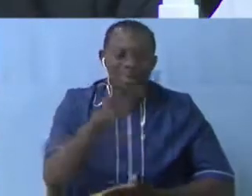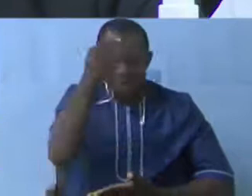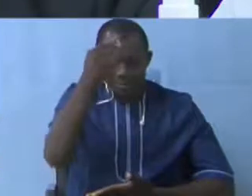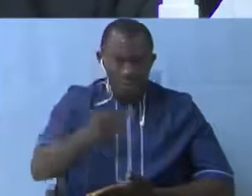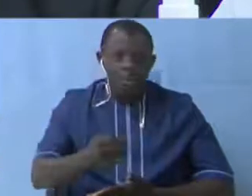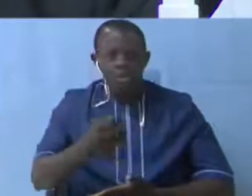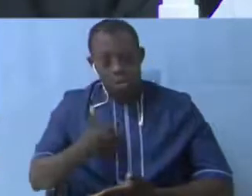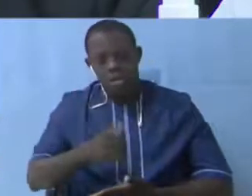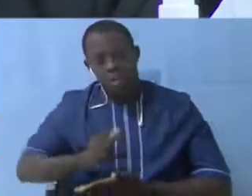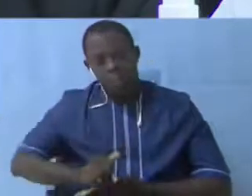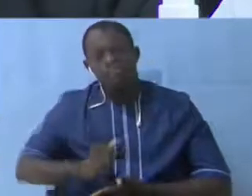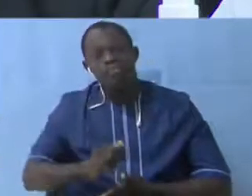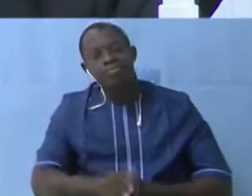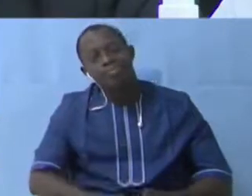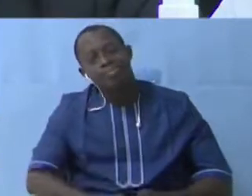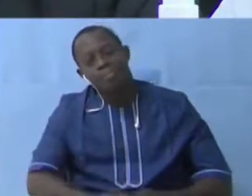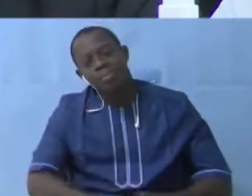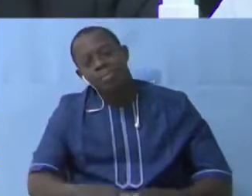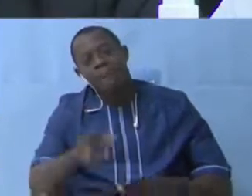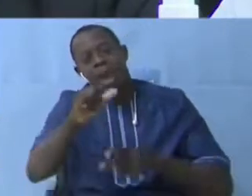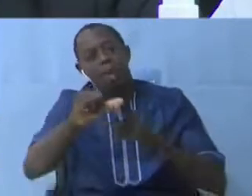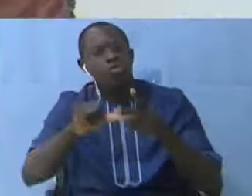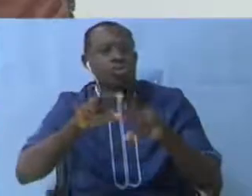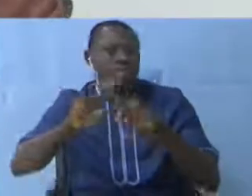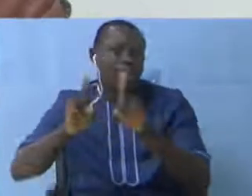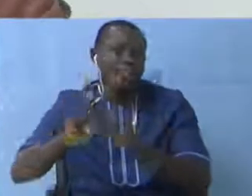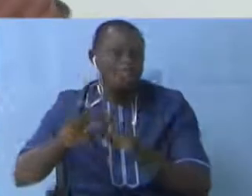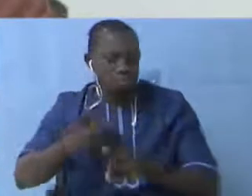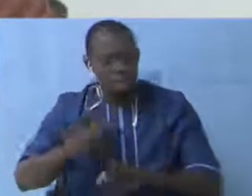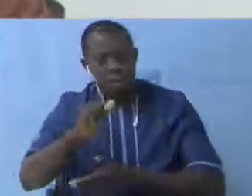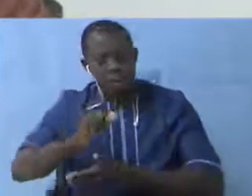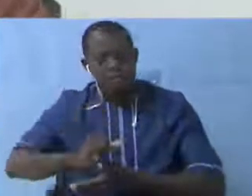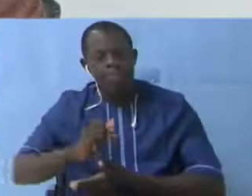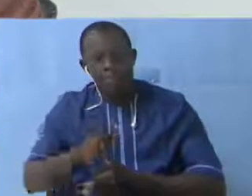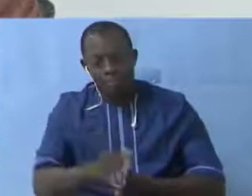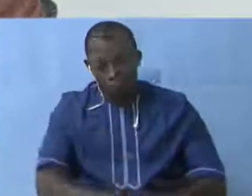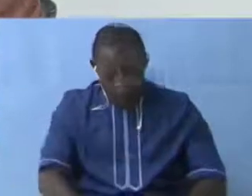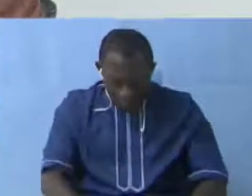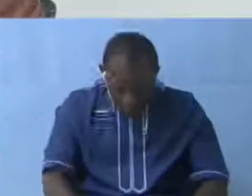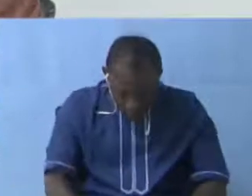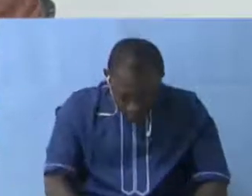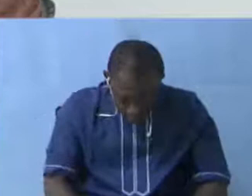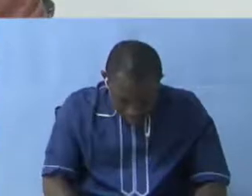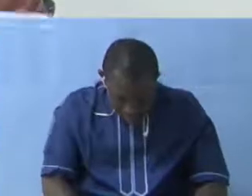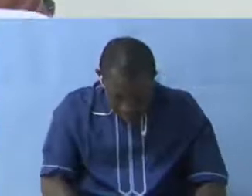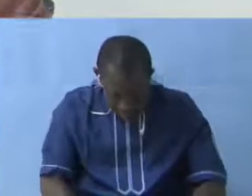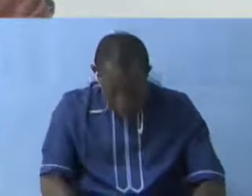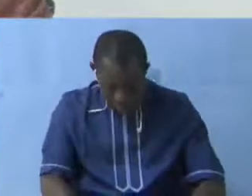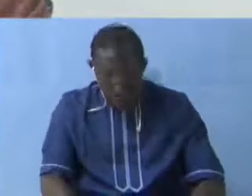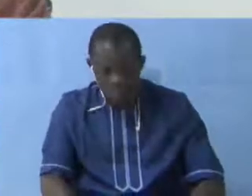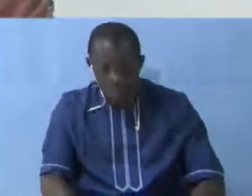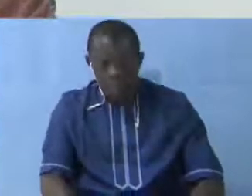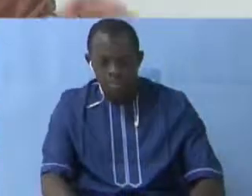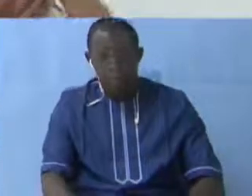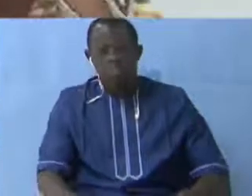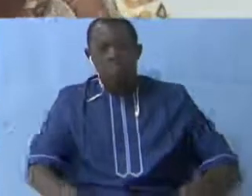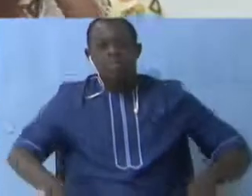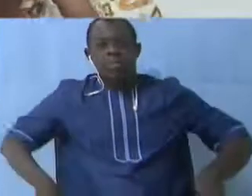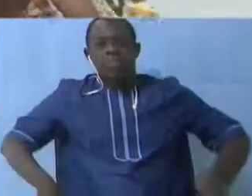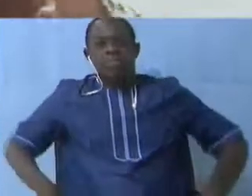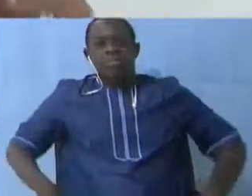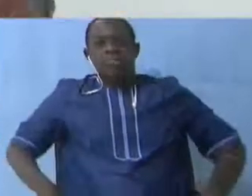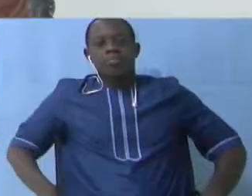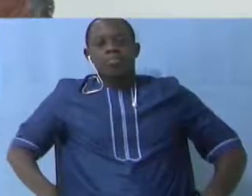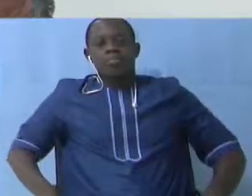be 223A to D. A through? D. T? D.